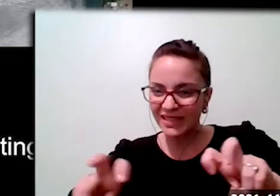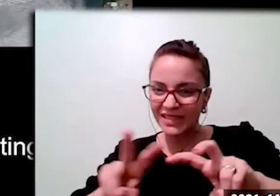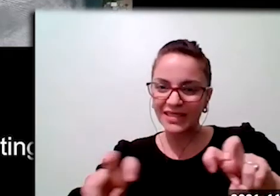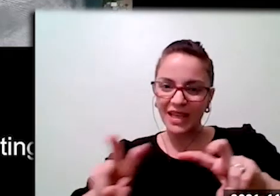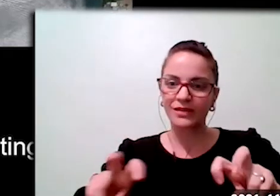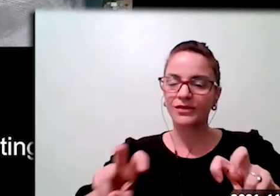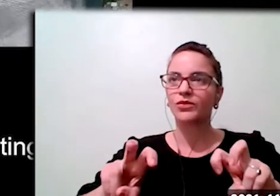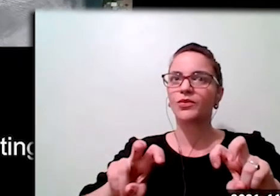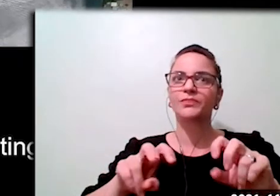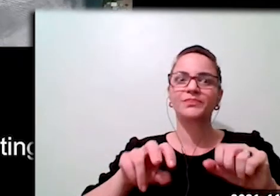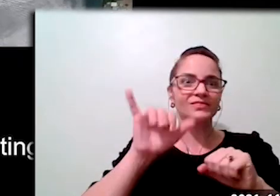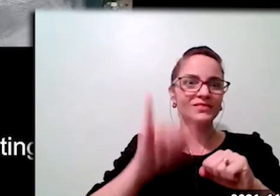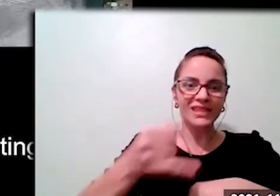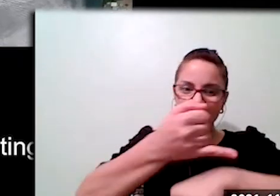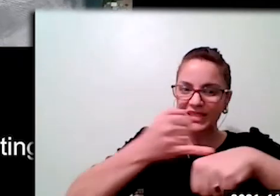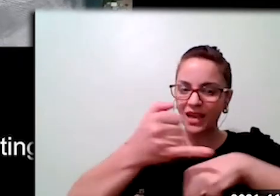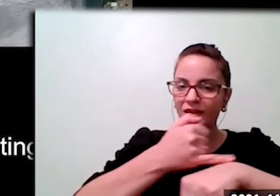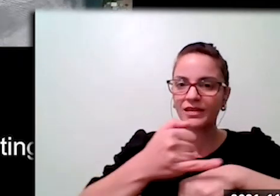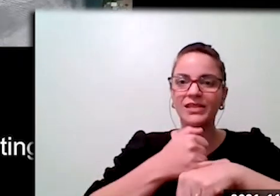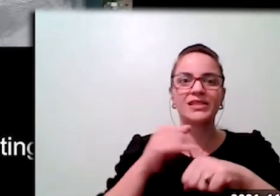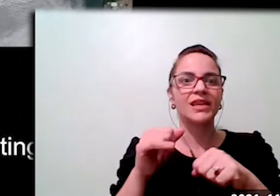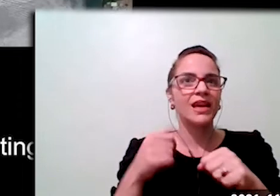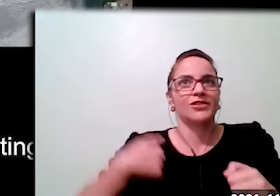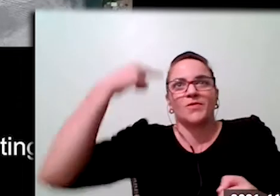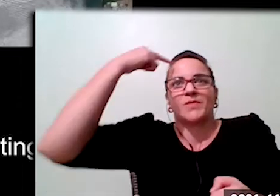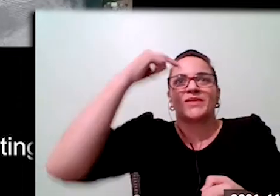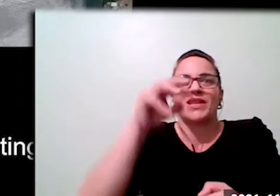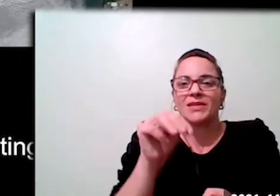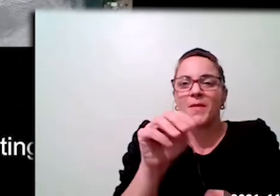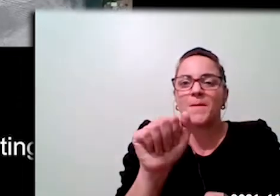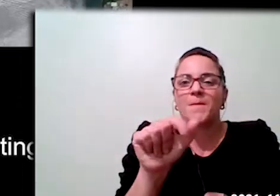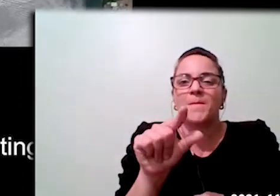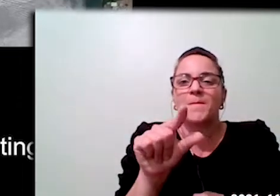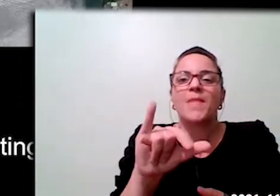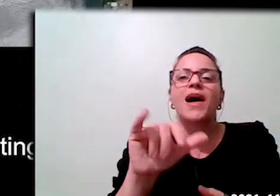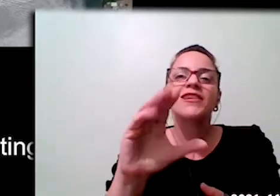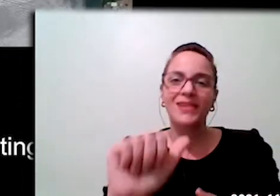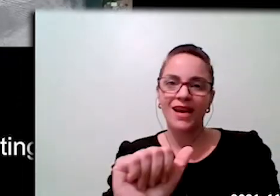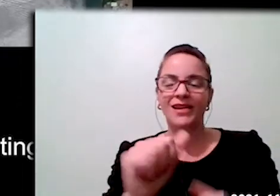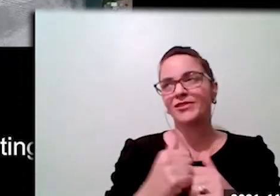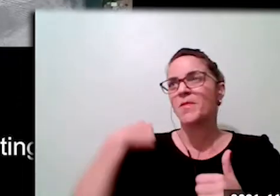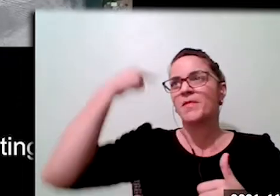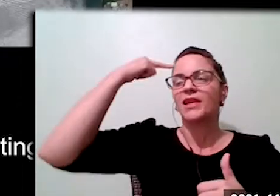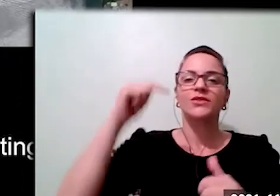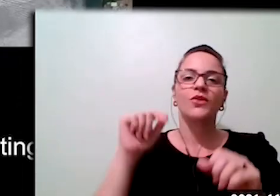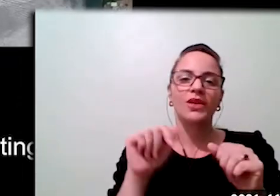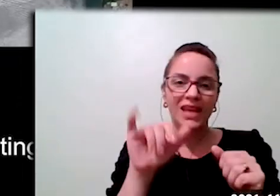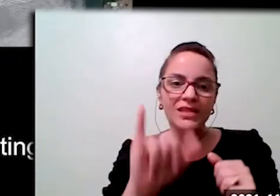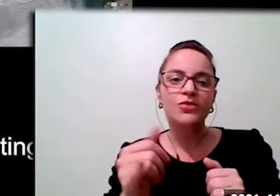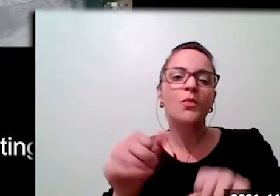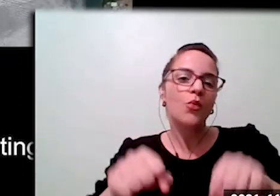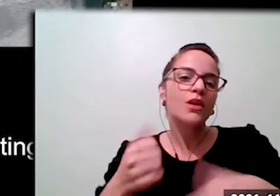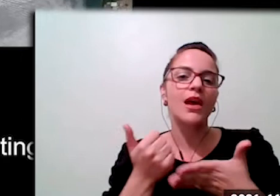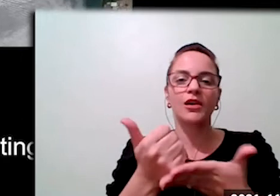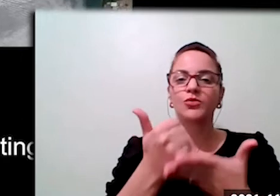magic place in order to make sure that we really understand it as best we can and that we give it the relevance that